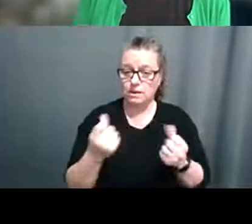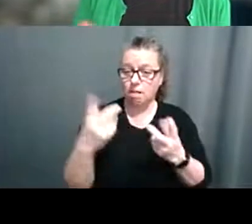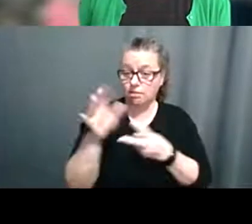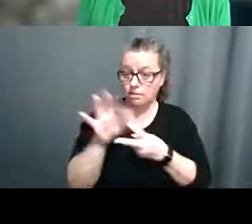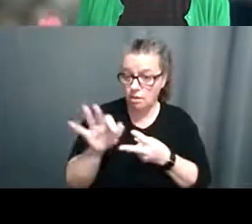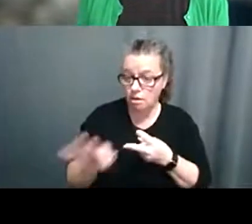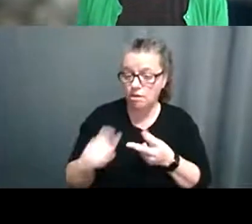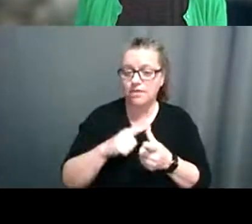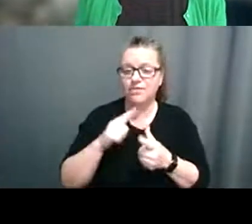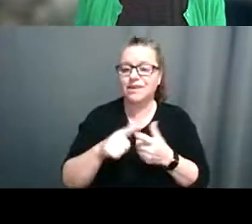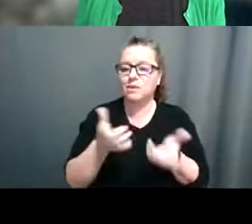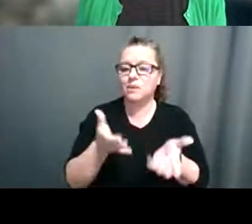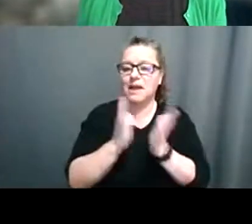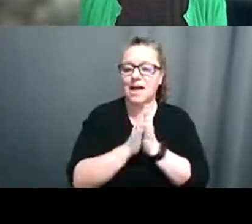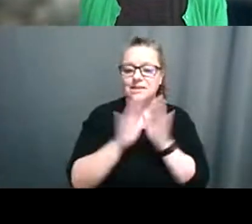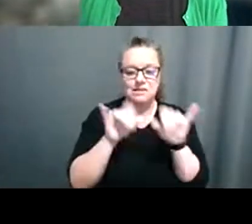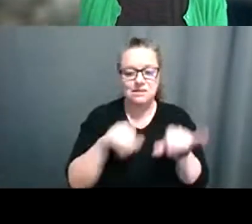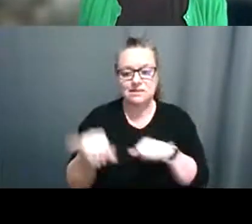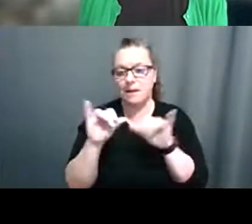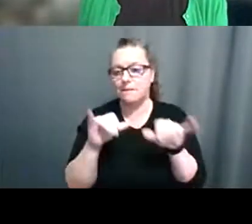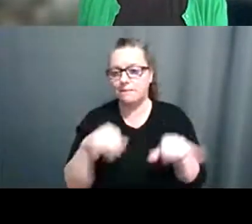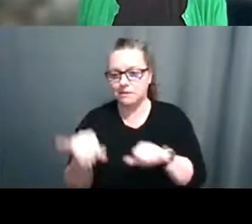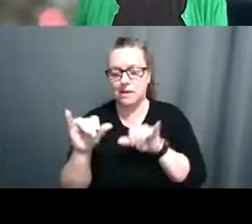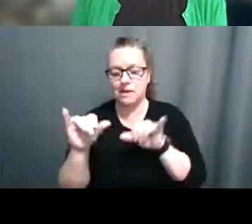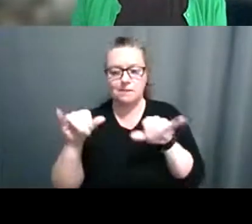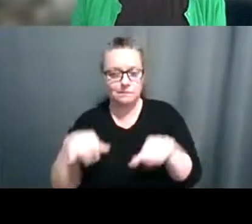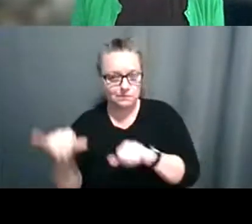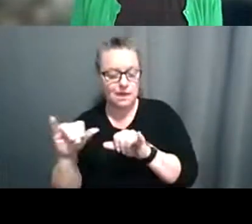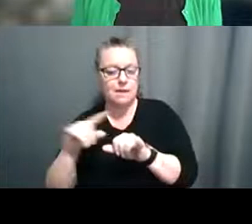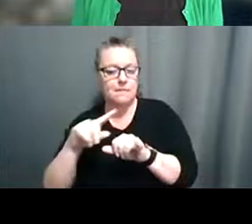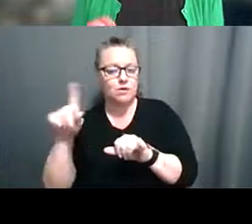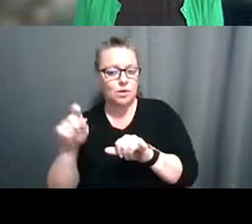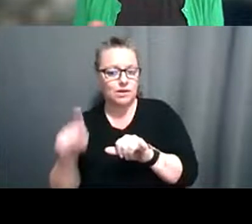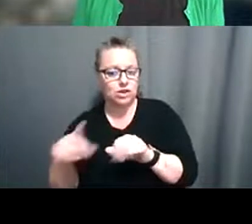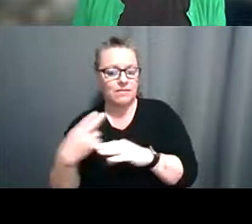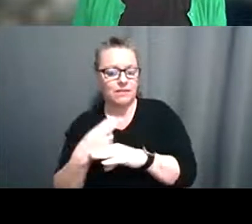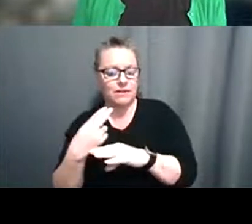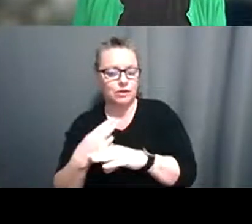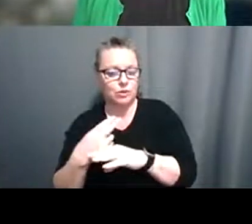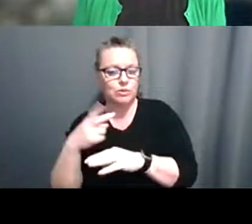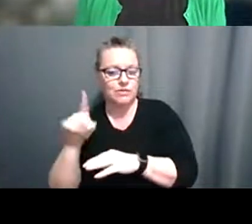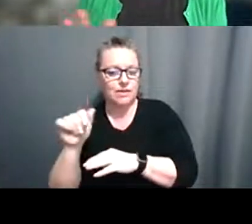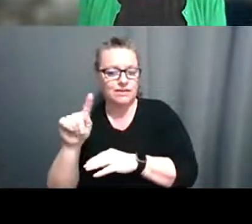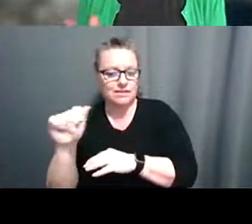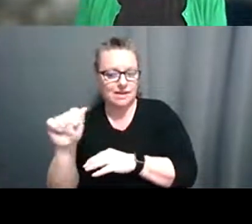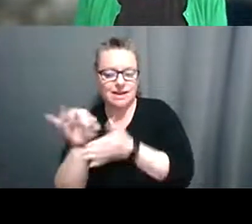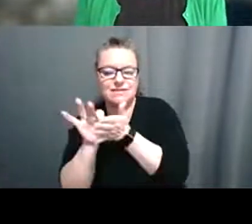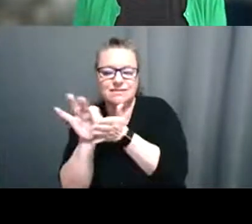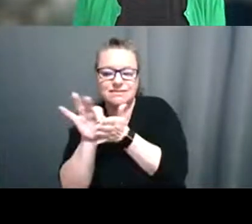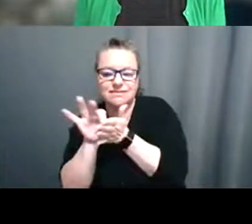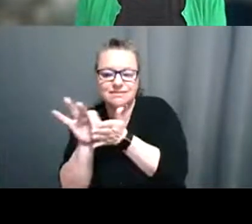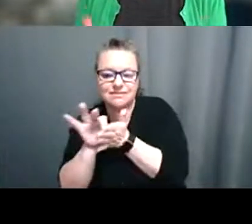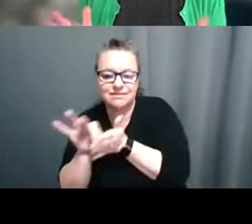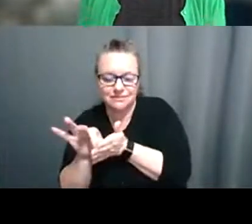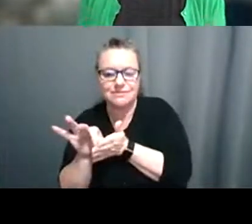can ask the same question the same way over time, you're then able to use the counts associated as quantitative